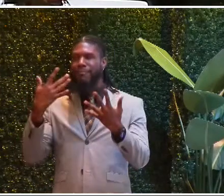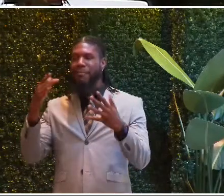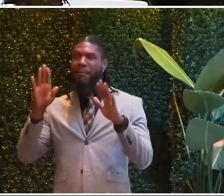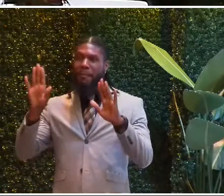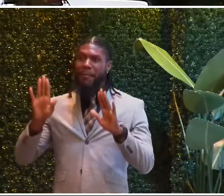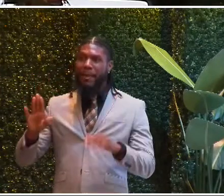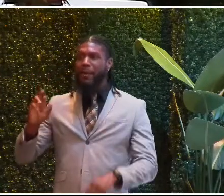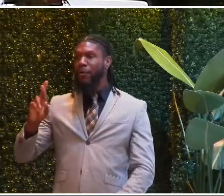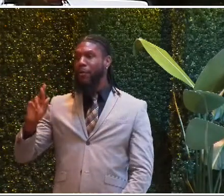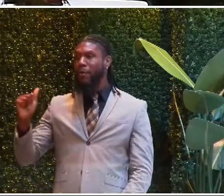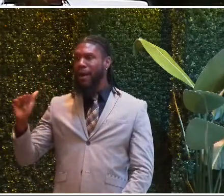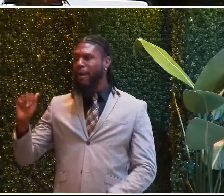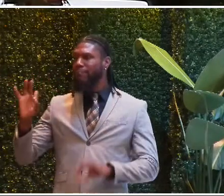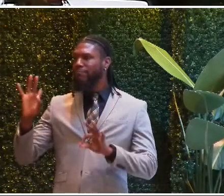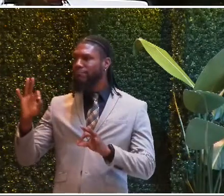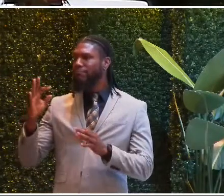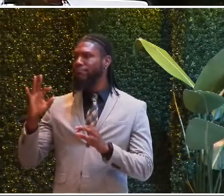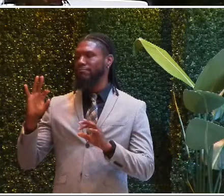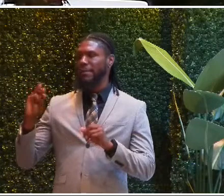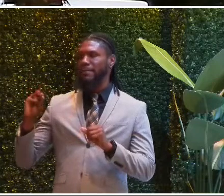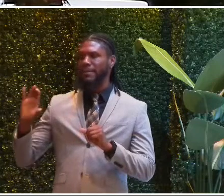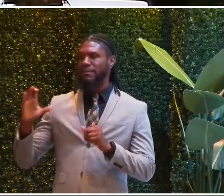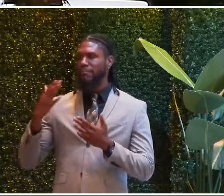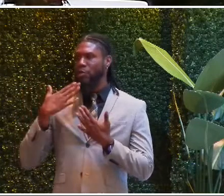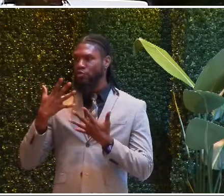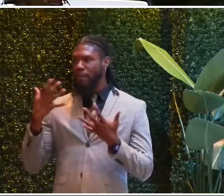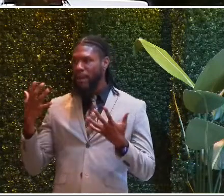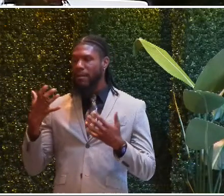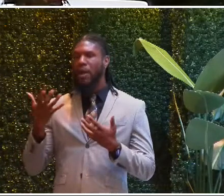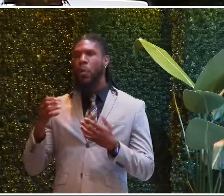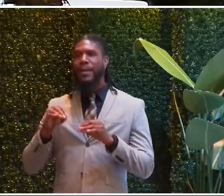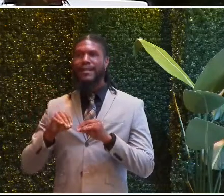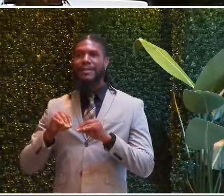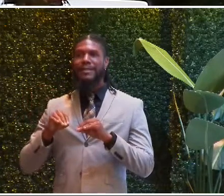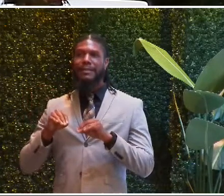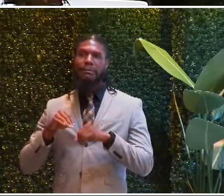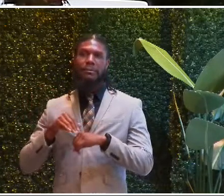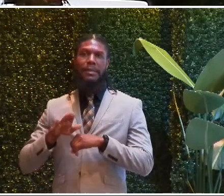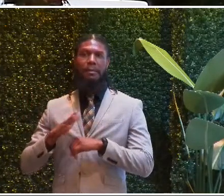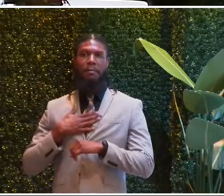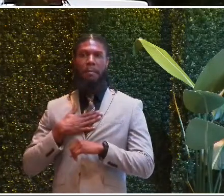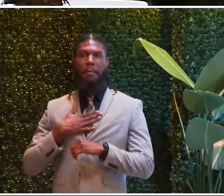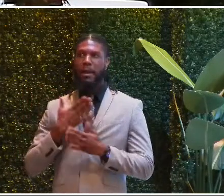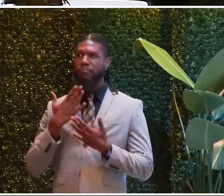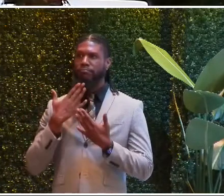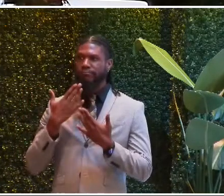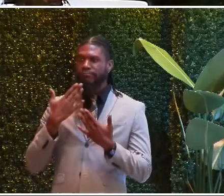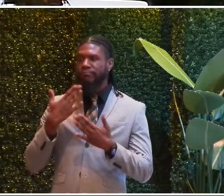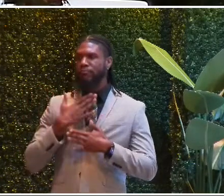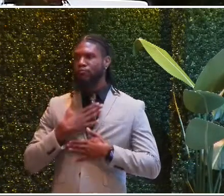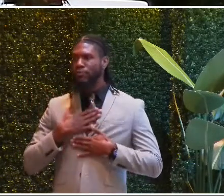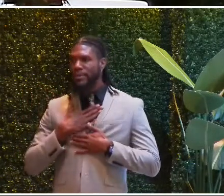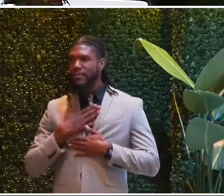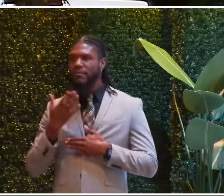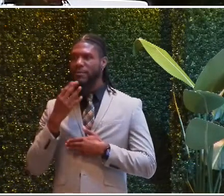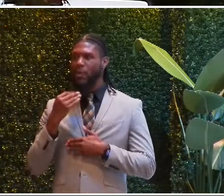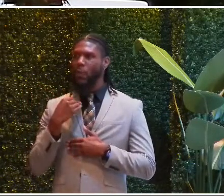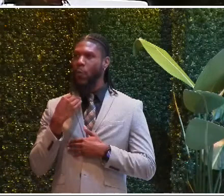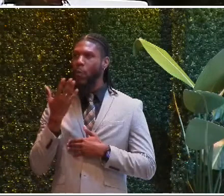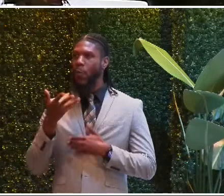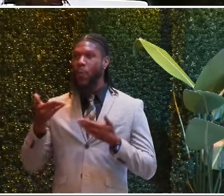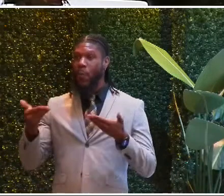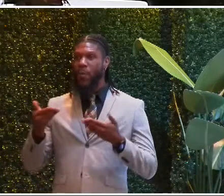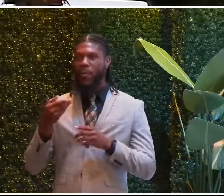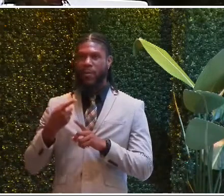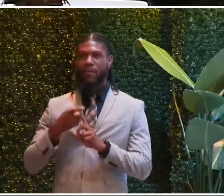being the perfect MC this morning. I just want to send my gratitude, my appreciation, and a warm welcome